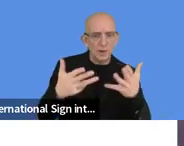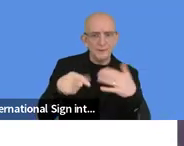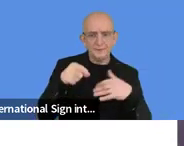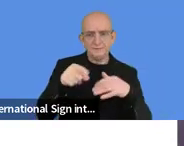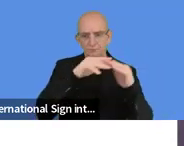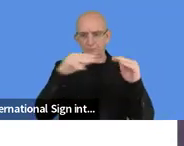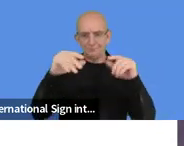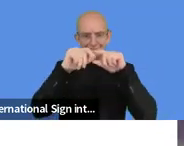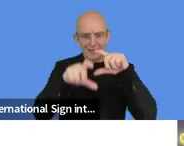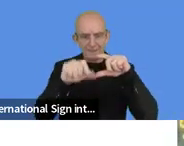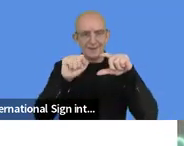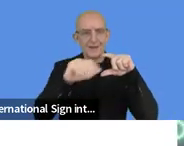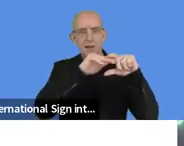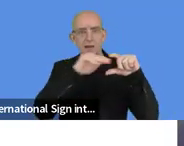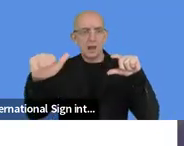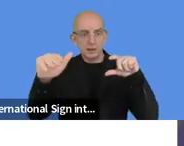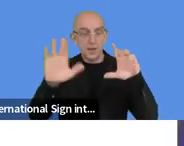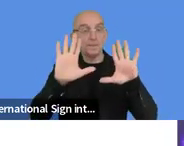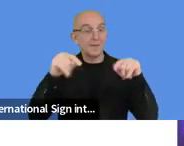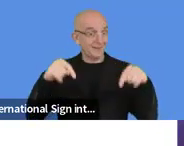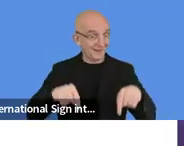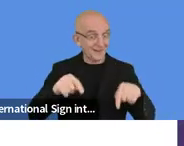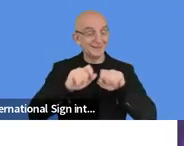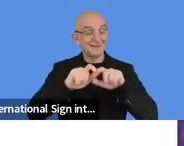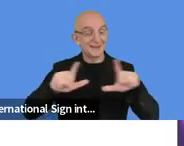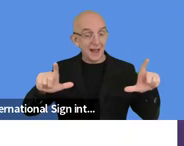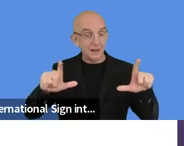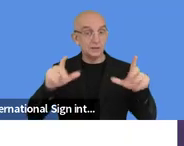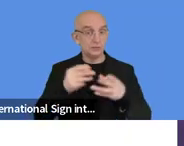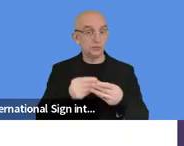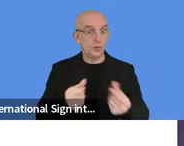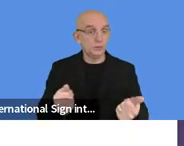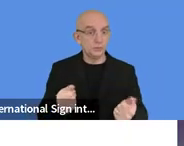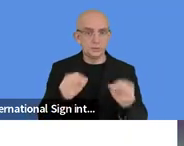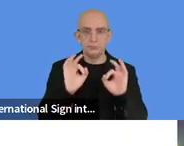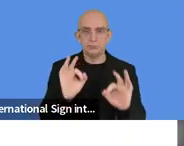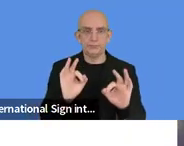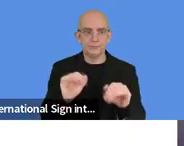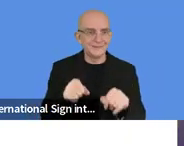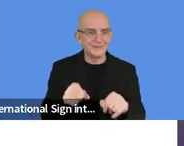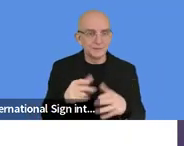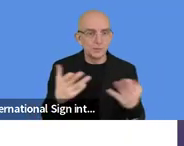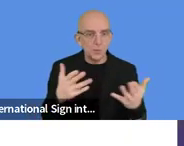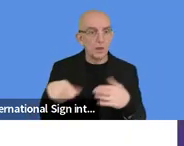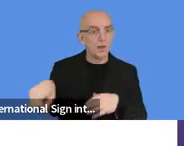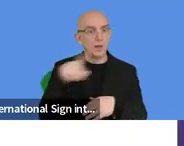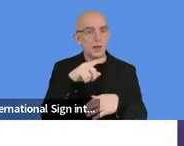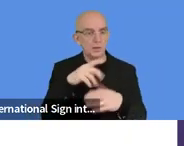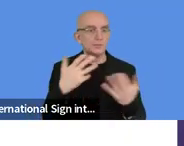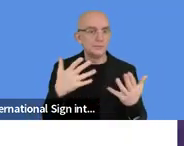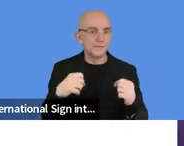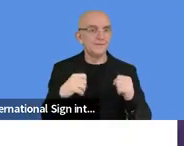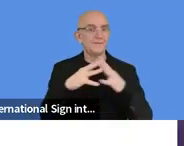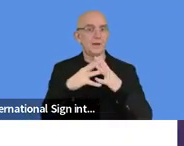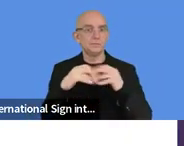grow disillusioned, they just find other opportunities, and so they go and do other things. And so what we've come up with is a